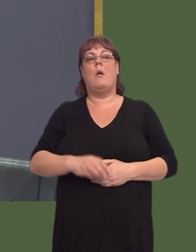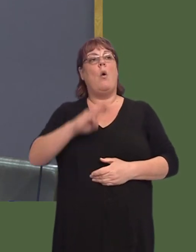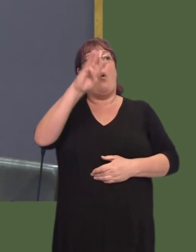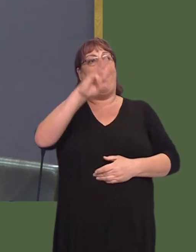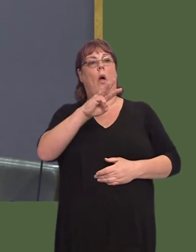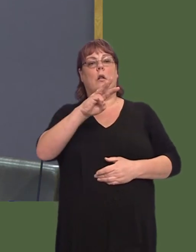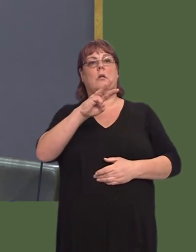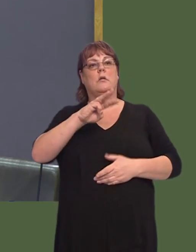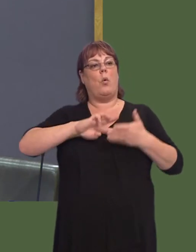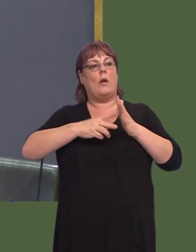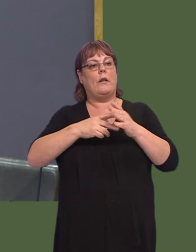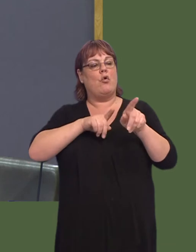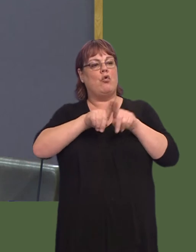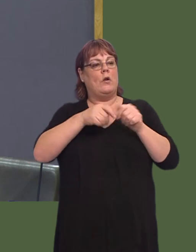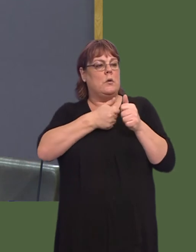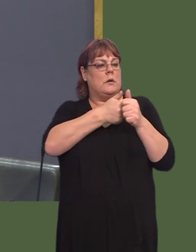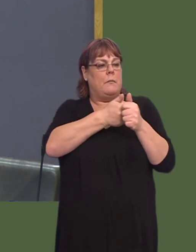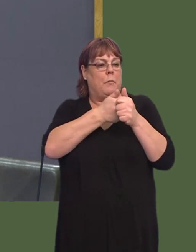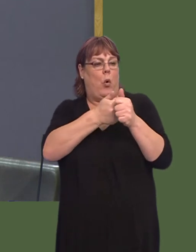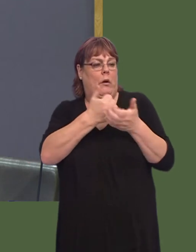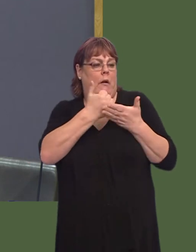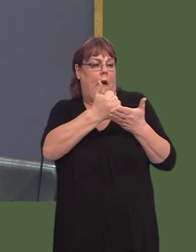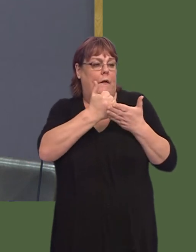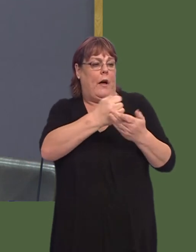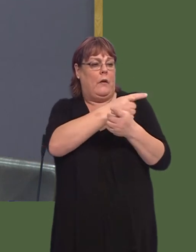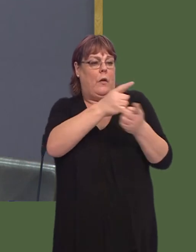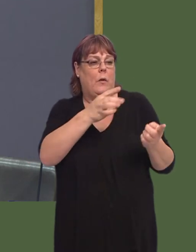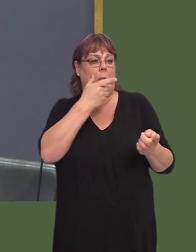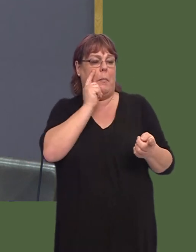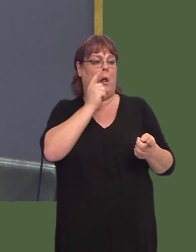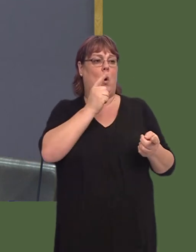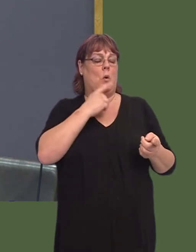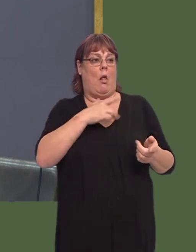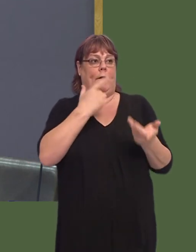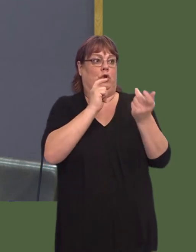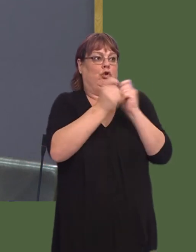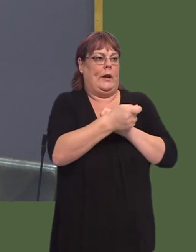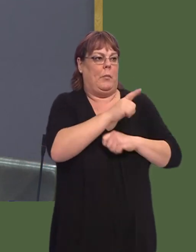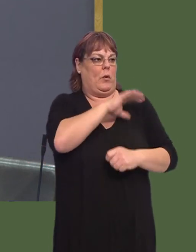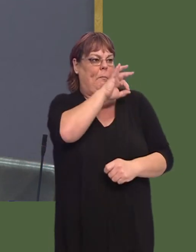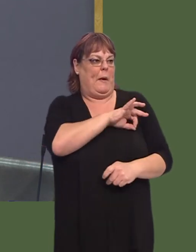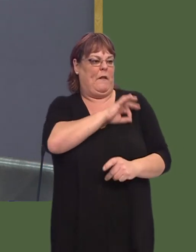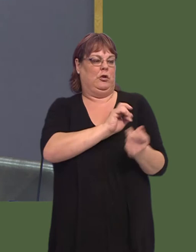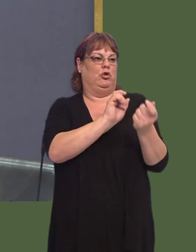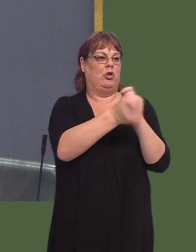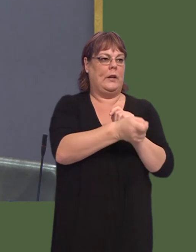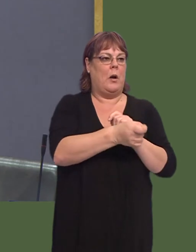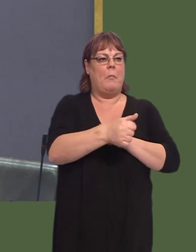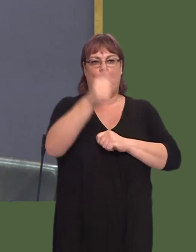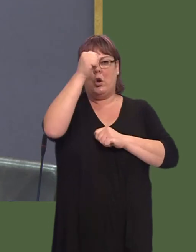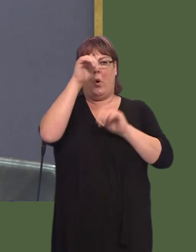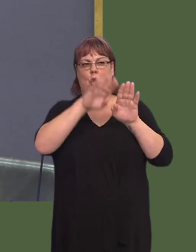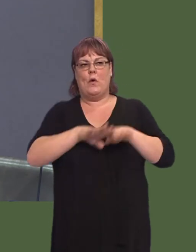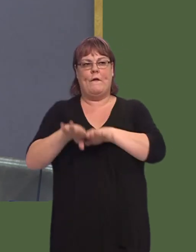being undertaken in Wales to support, advise and assist those impacted by welfare reform, it is inevitable that universal credit will